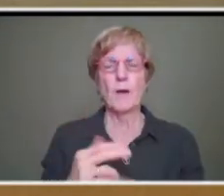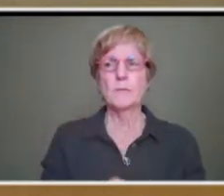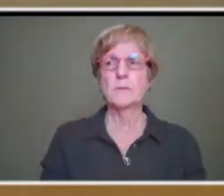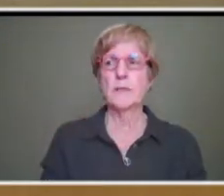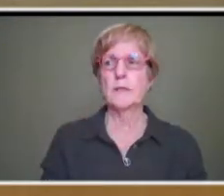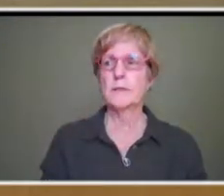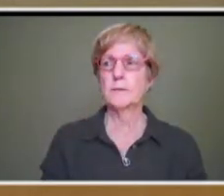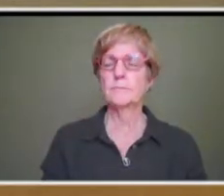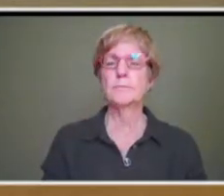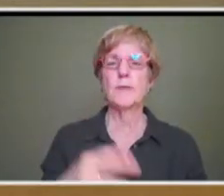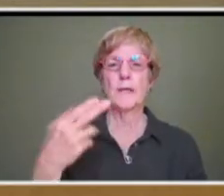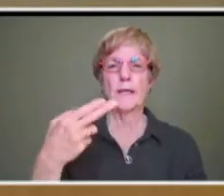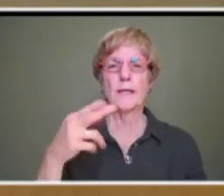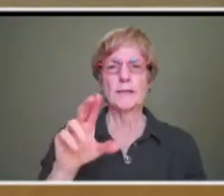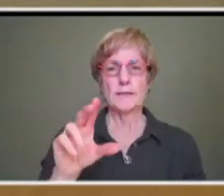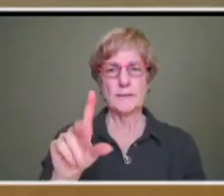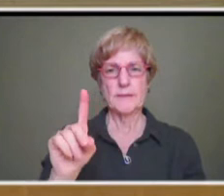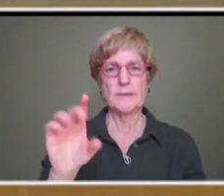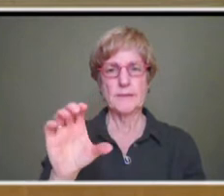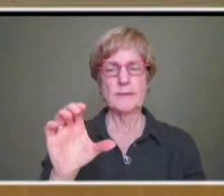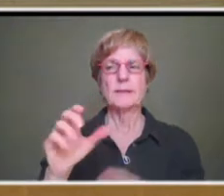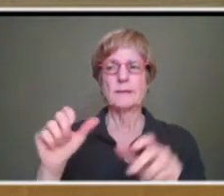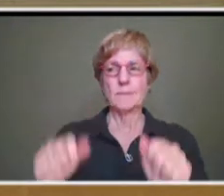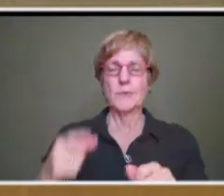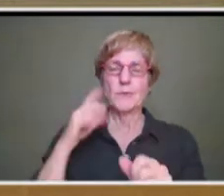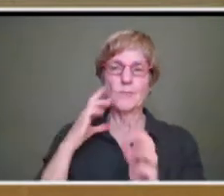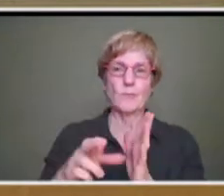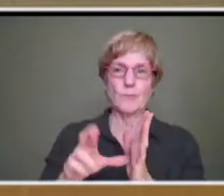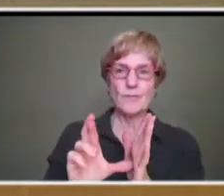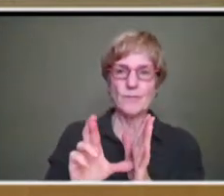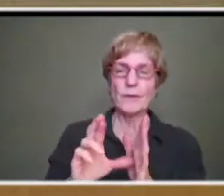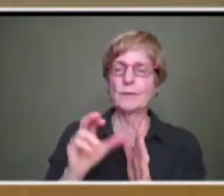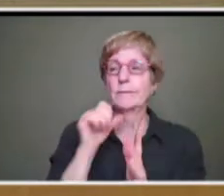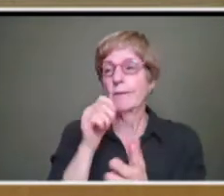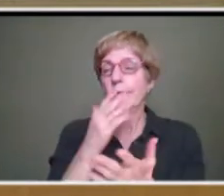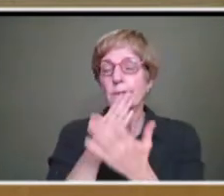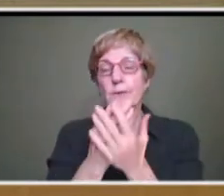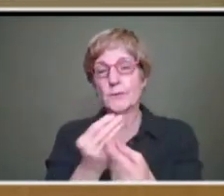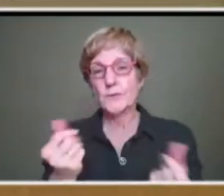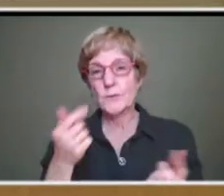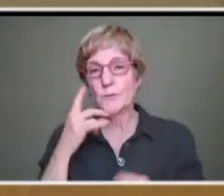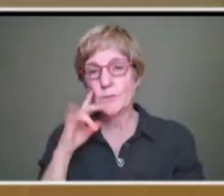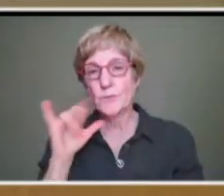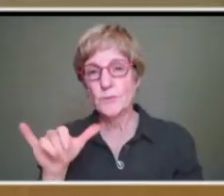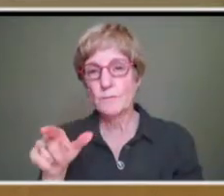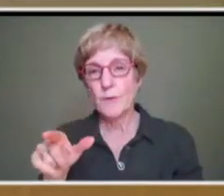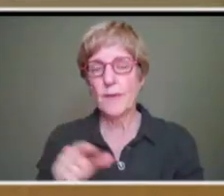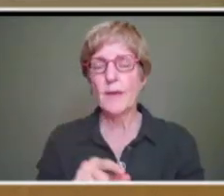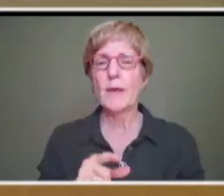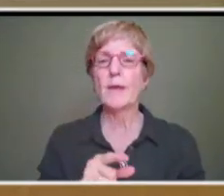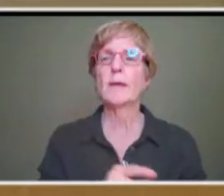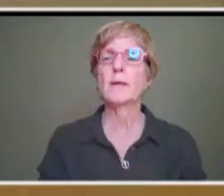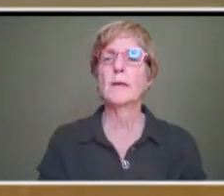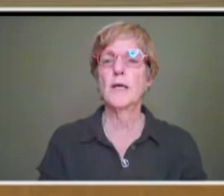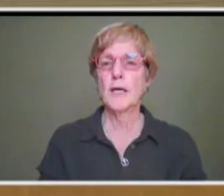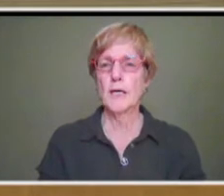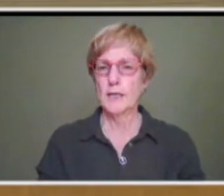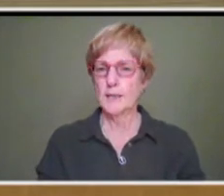the acc's ability to review are we don't have a good solution for that um